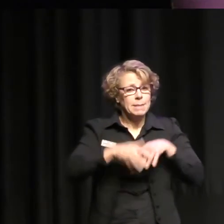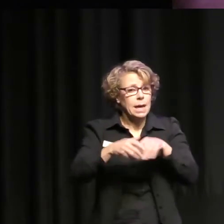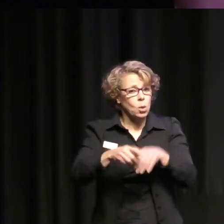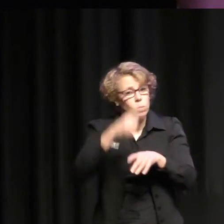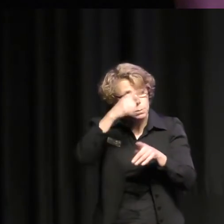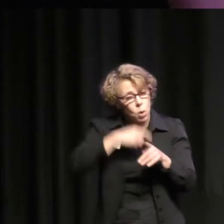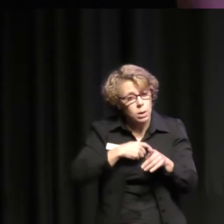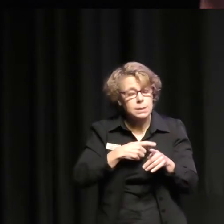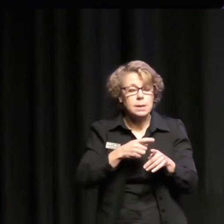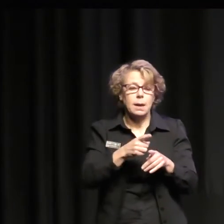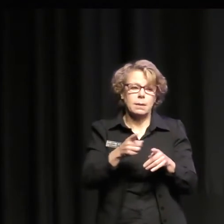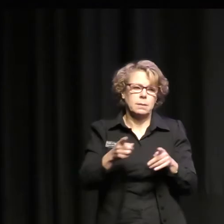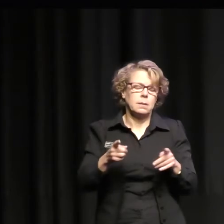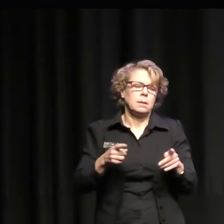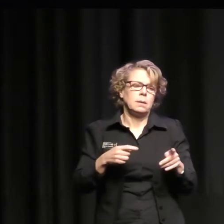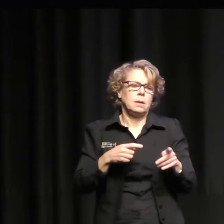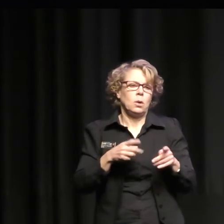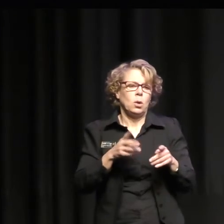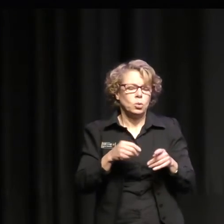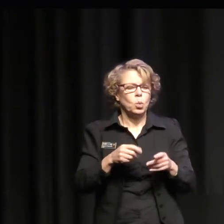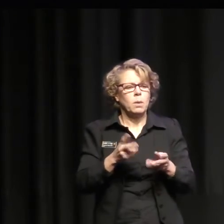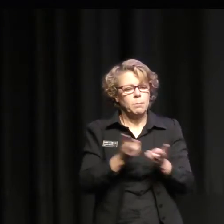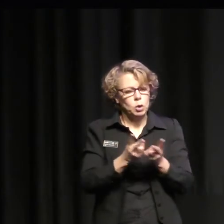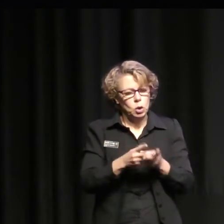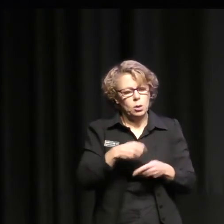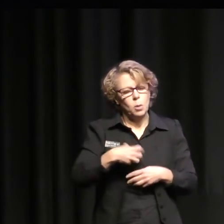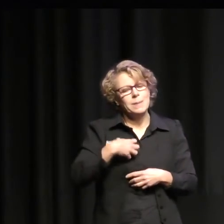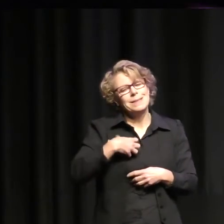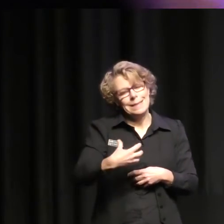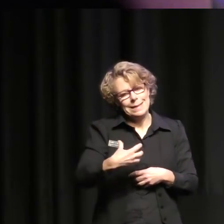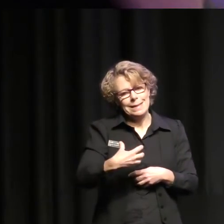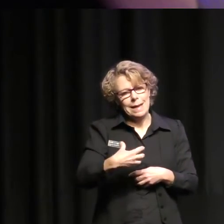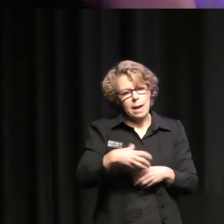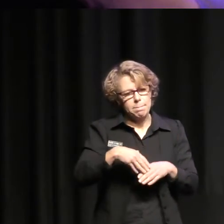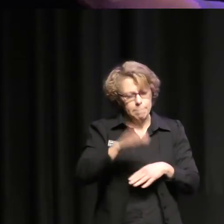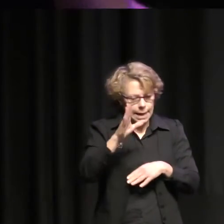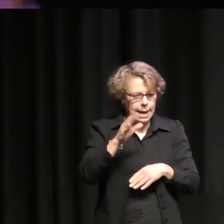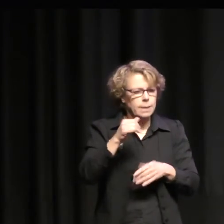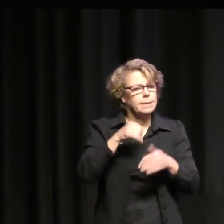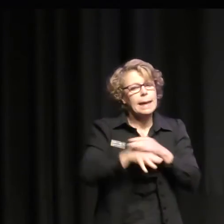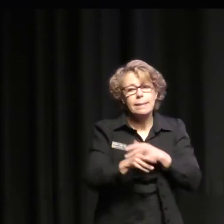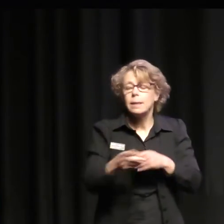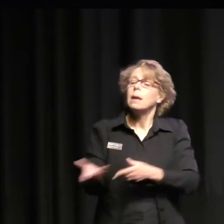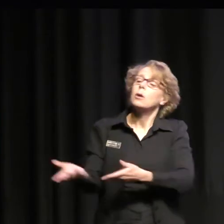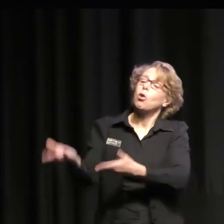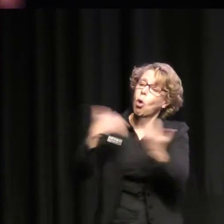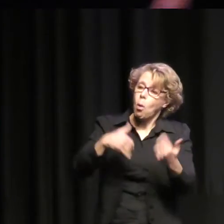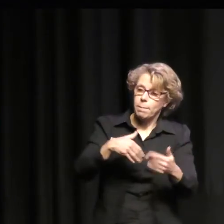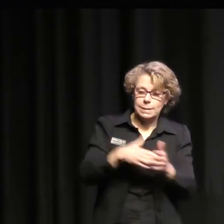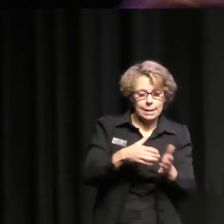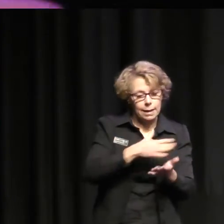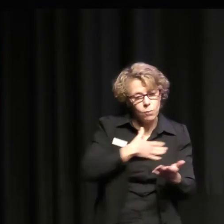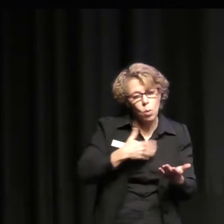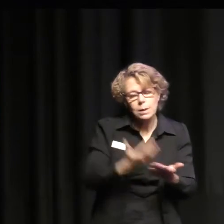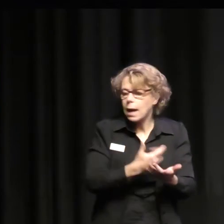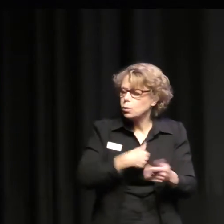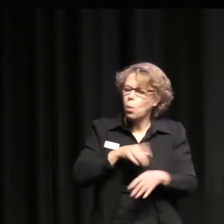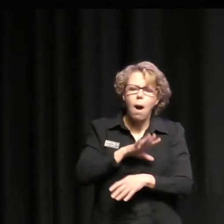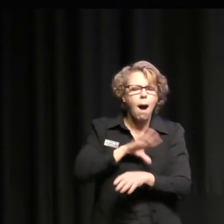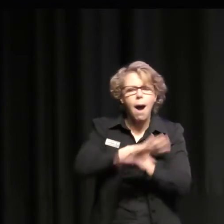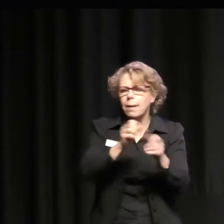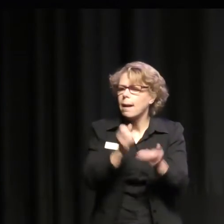give oligarchs and the rich immediate entry. Please come into our country. You have all